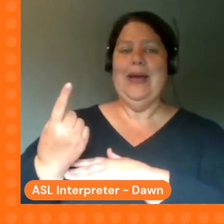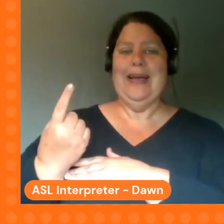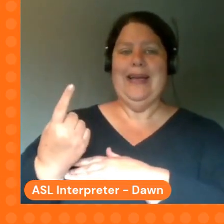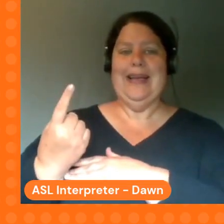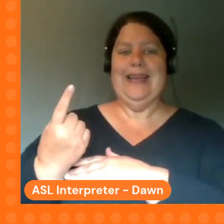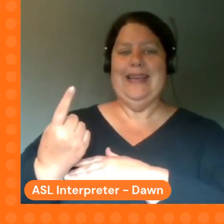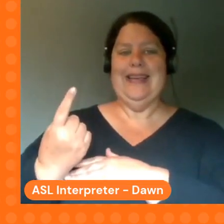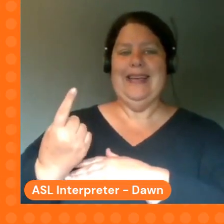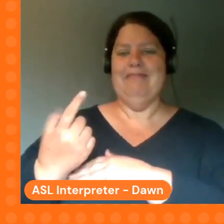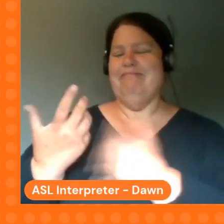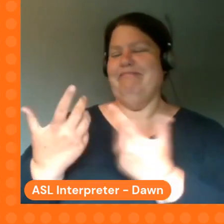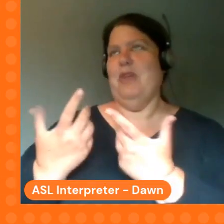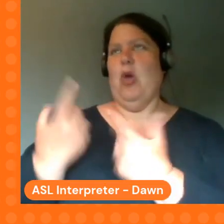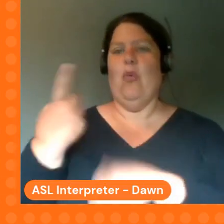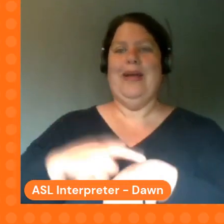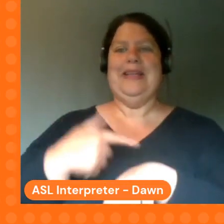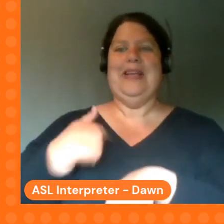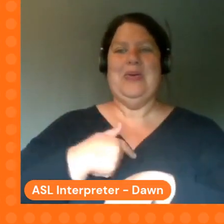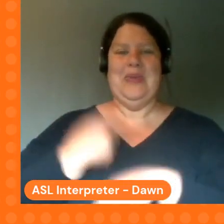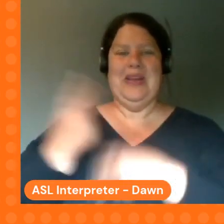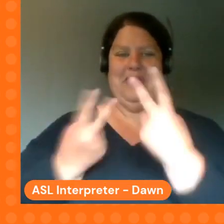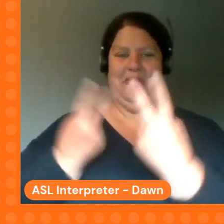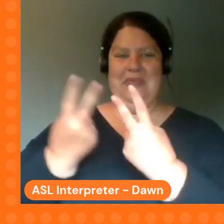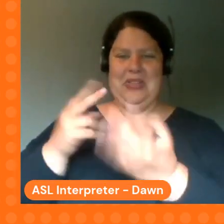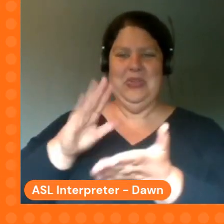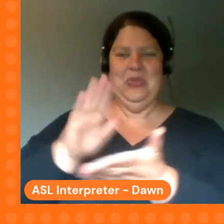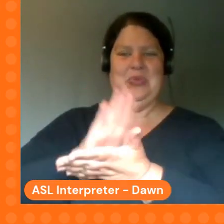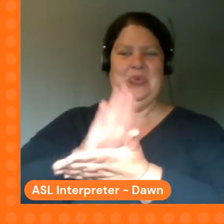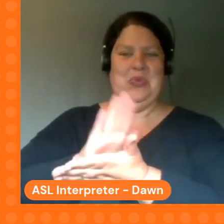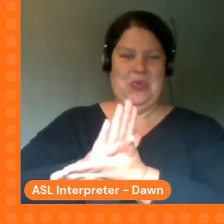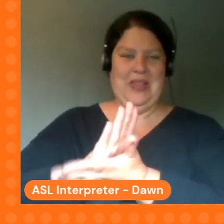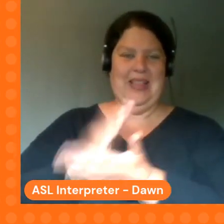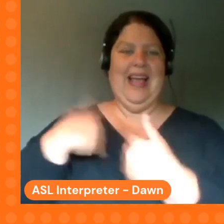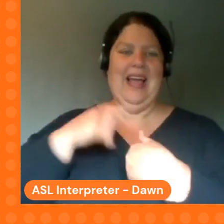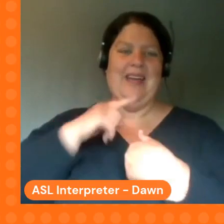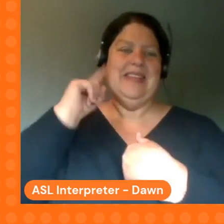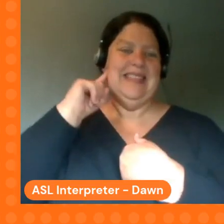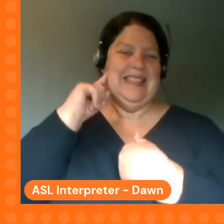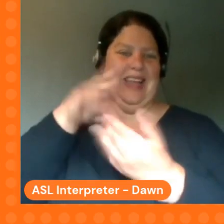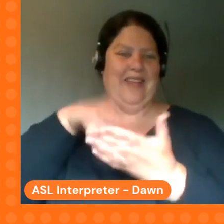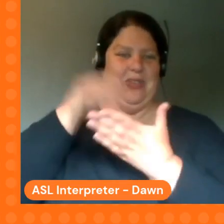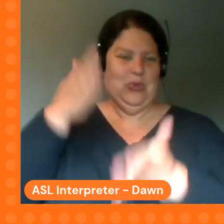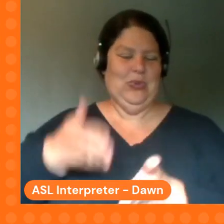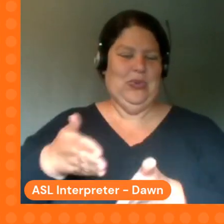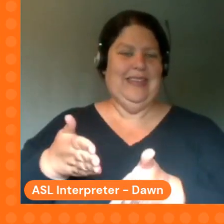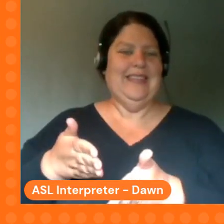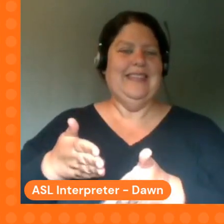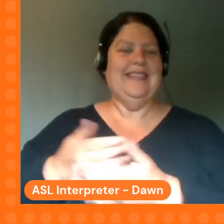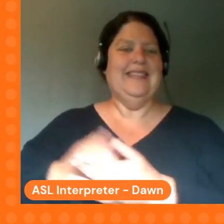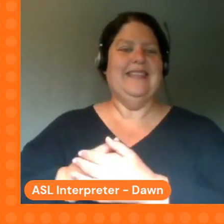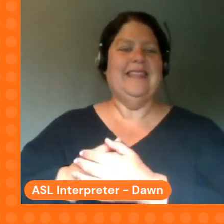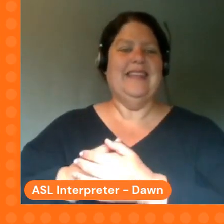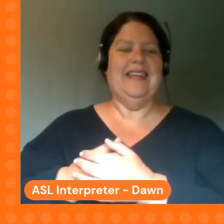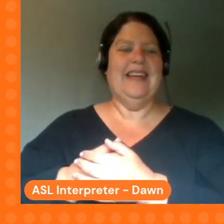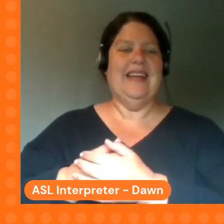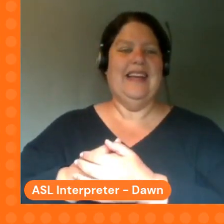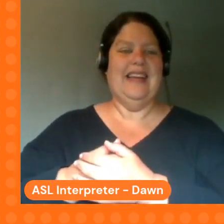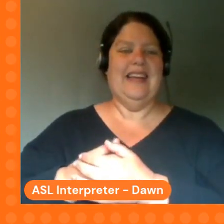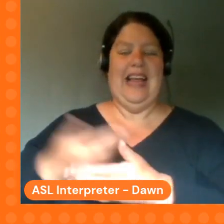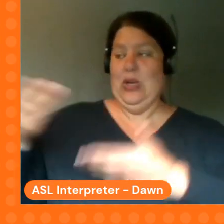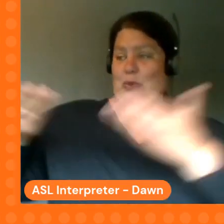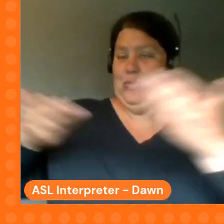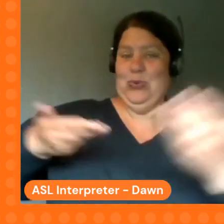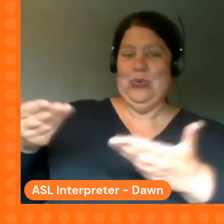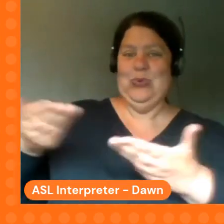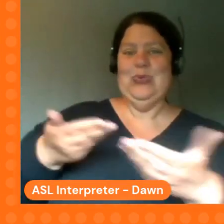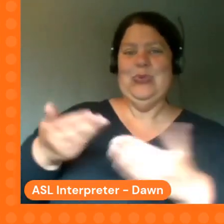were actually visiting one of the schools that have the deaf students, and we were actually introducing Scratch to them